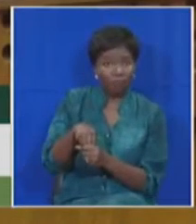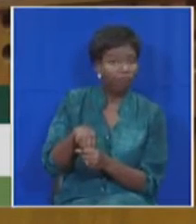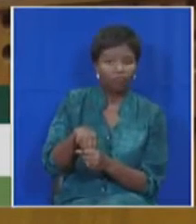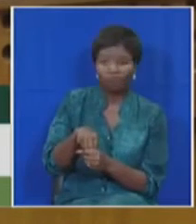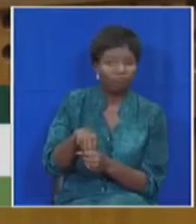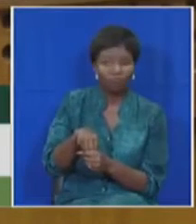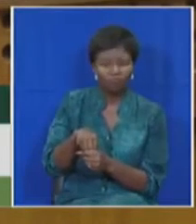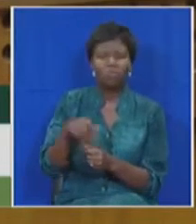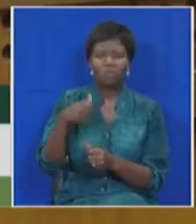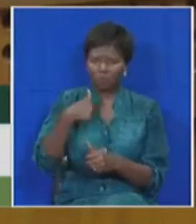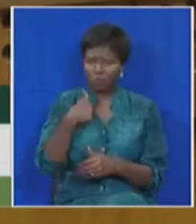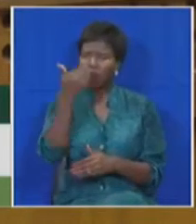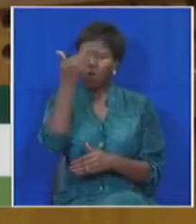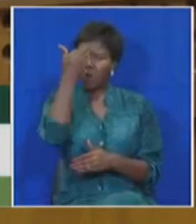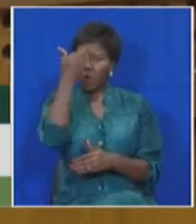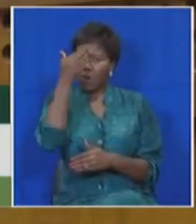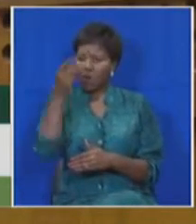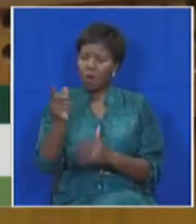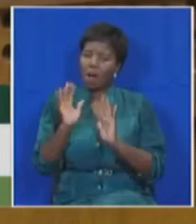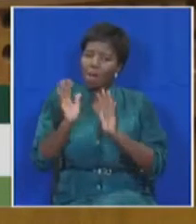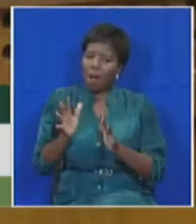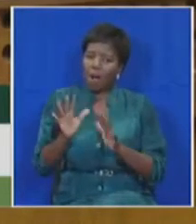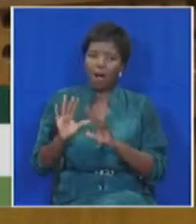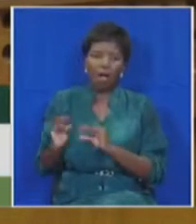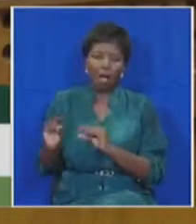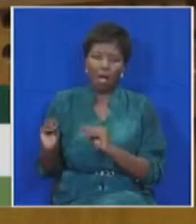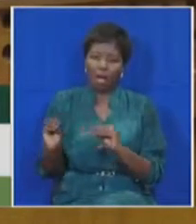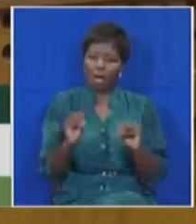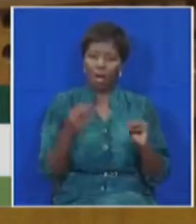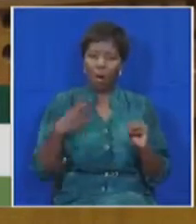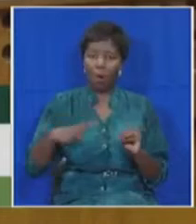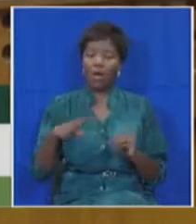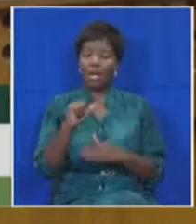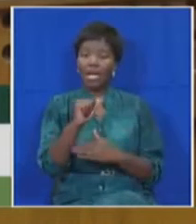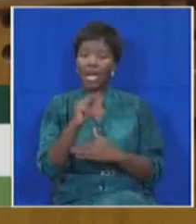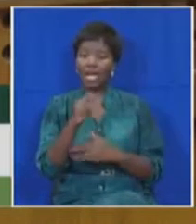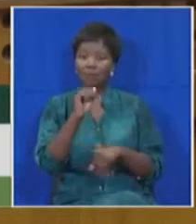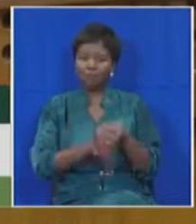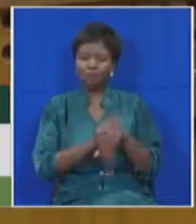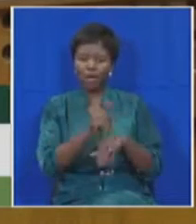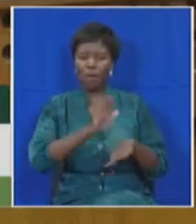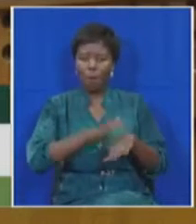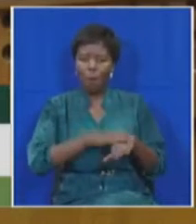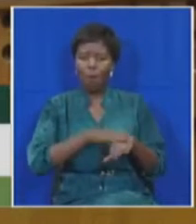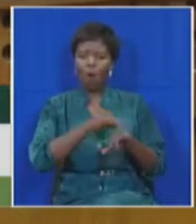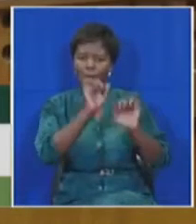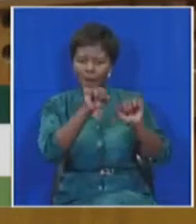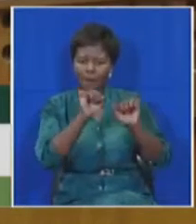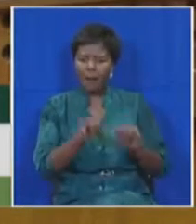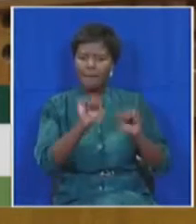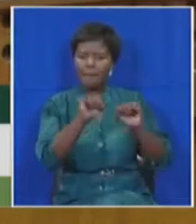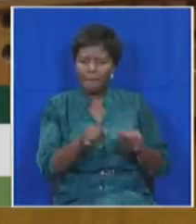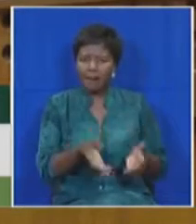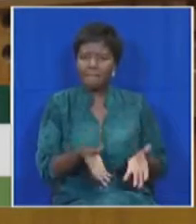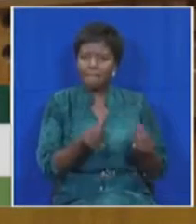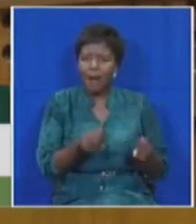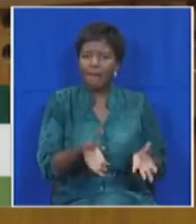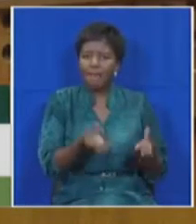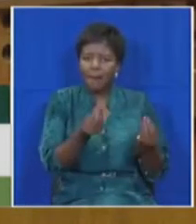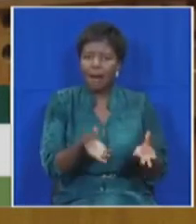know that these are just moves to line ANC cronies with lucrative mine deals, moves that will scare